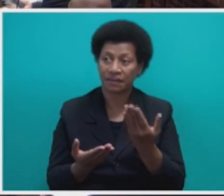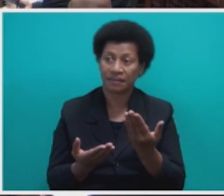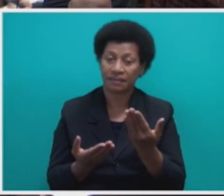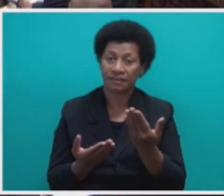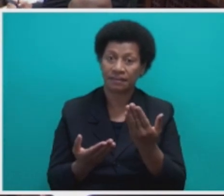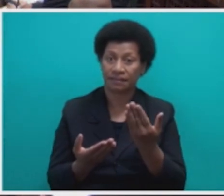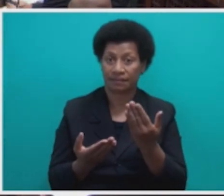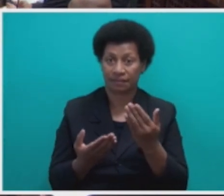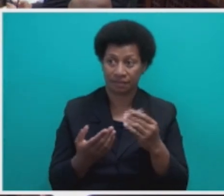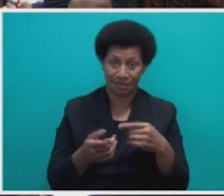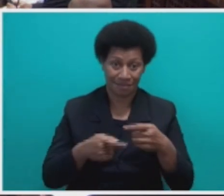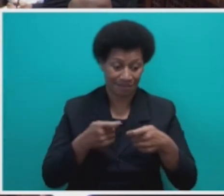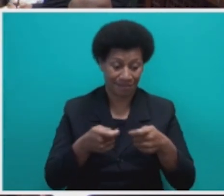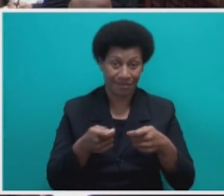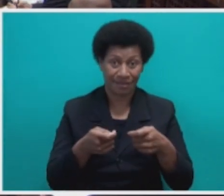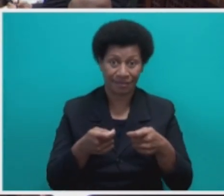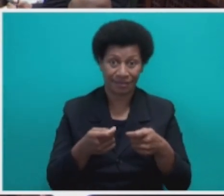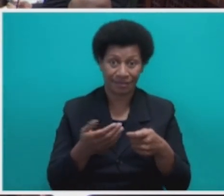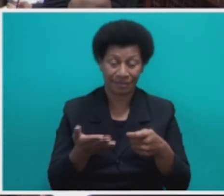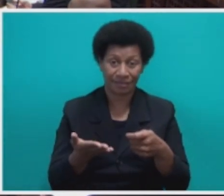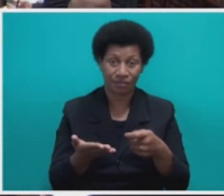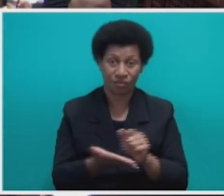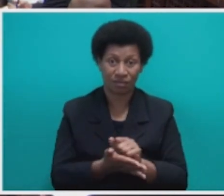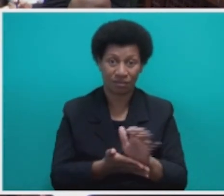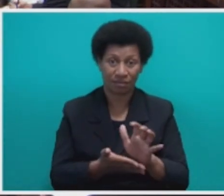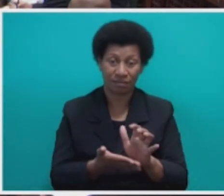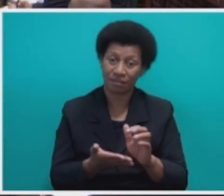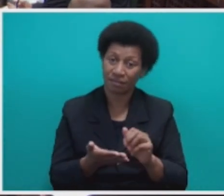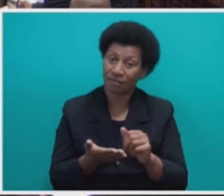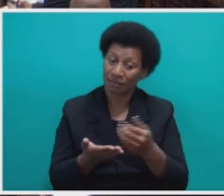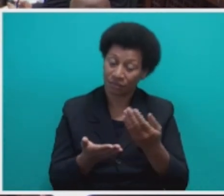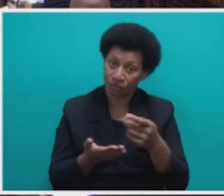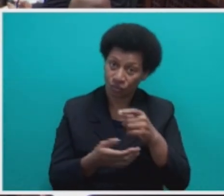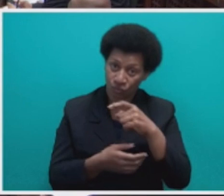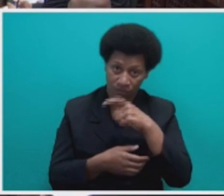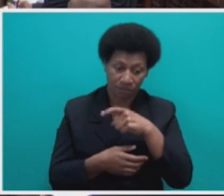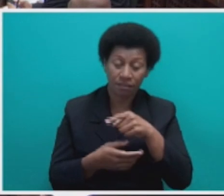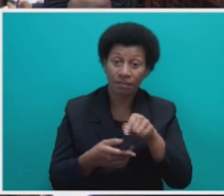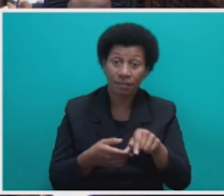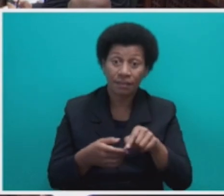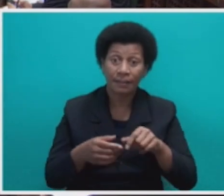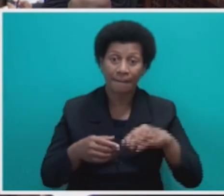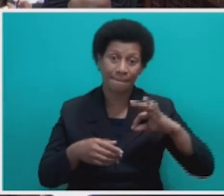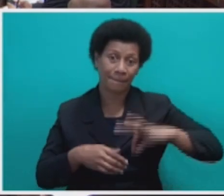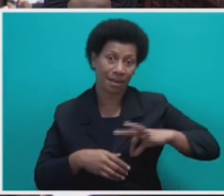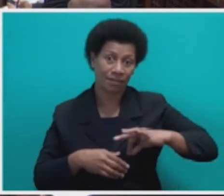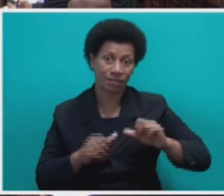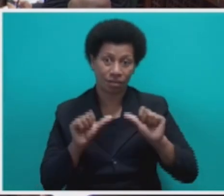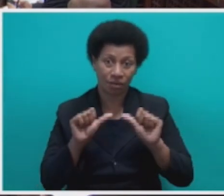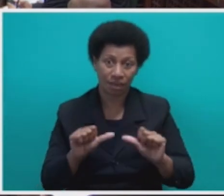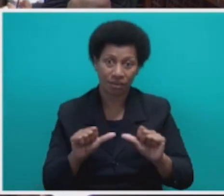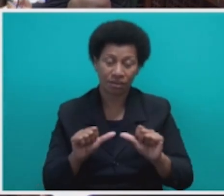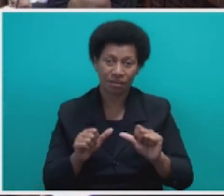producers are not passing the protection, the benefits of protection, the profits that they